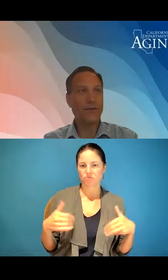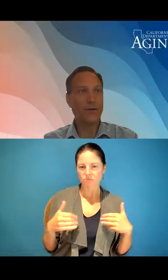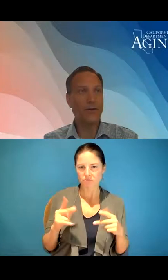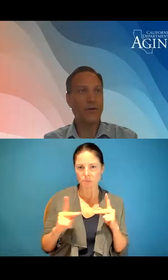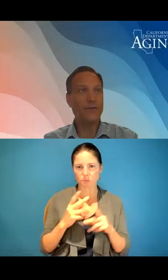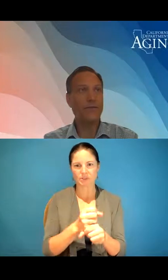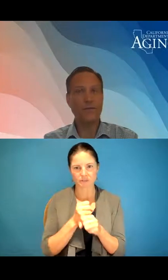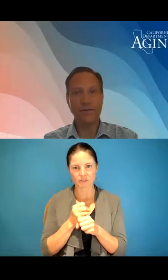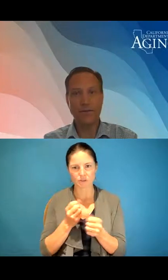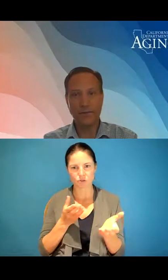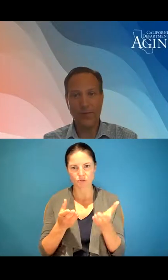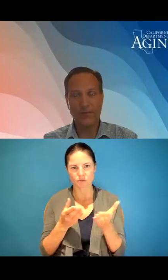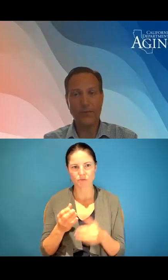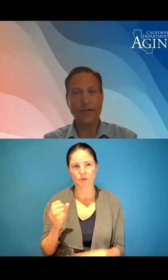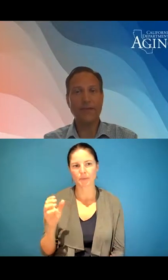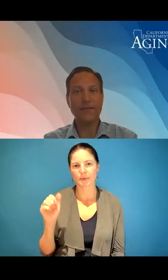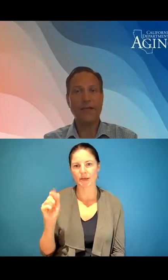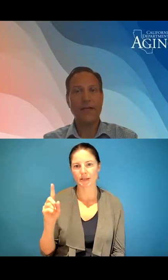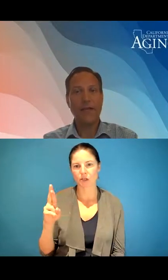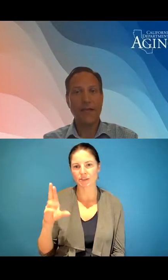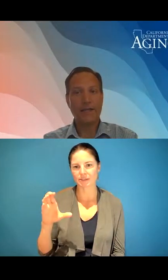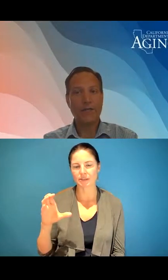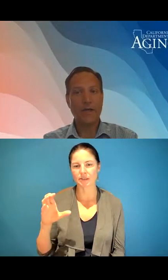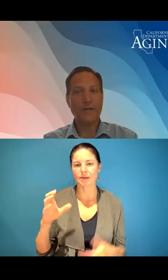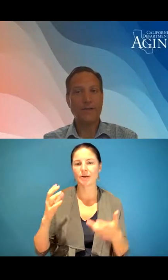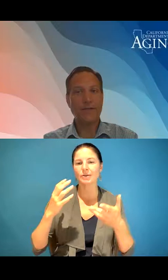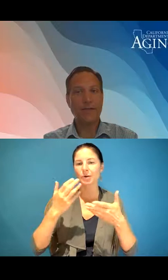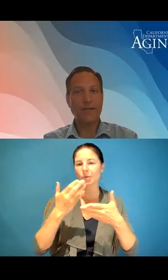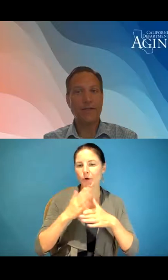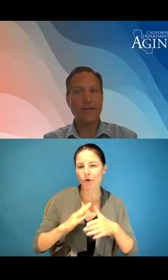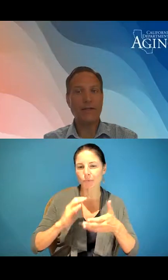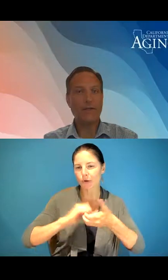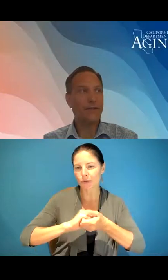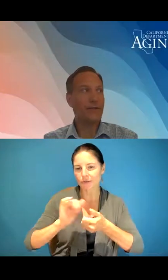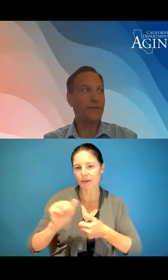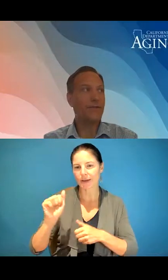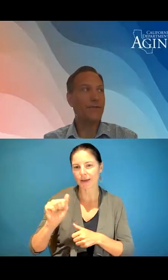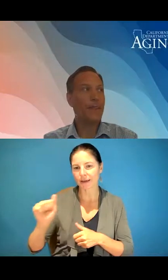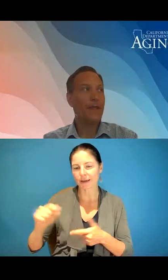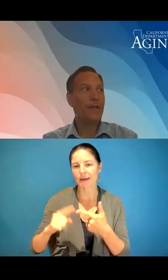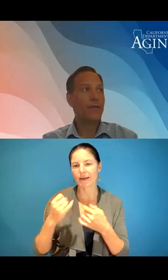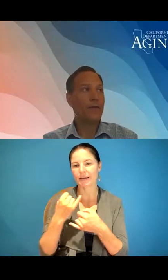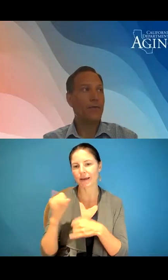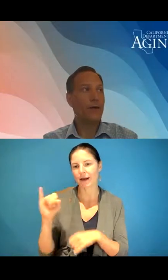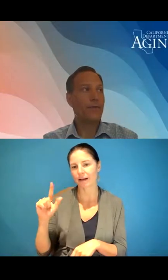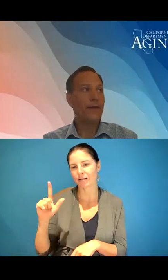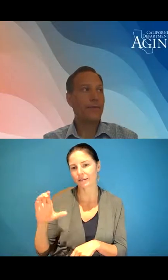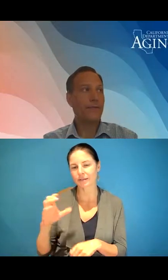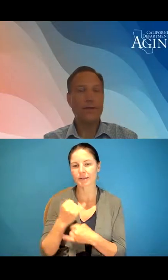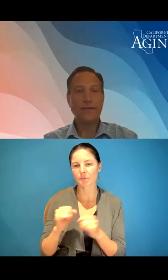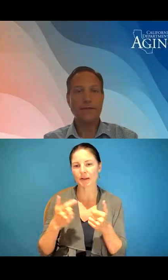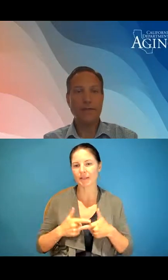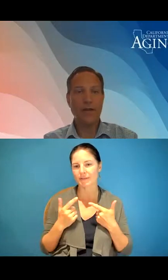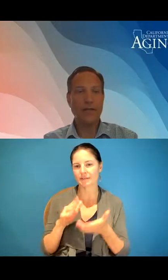ADRC partners, which include both AAAs as well as independent living centers. So over the